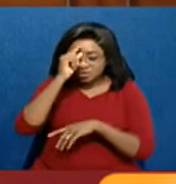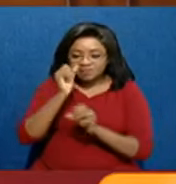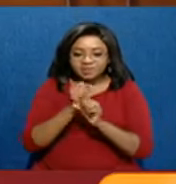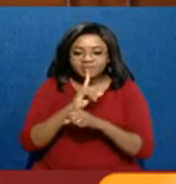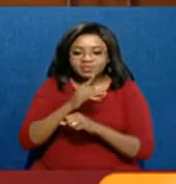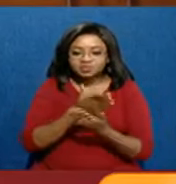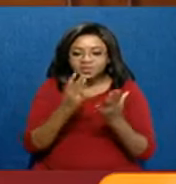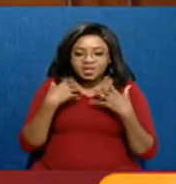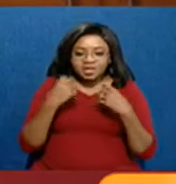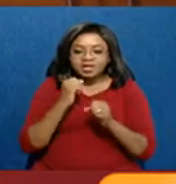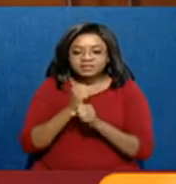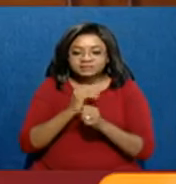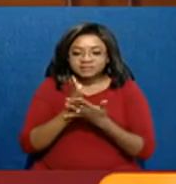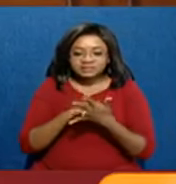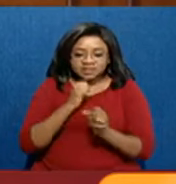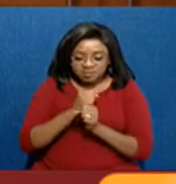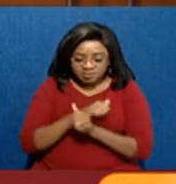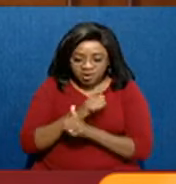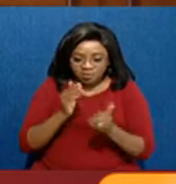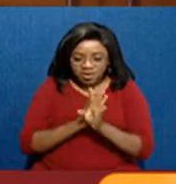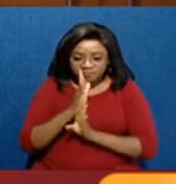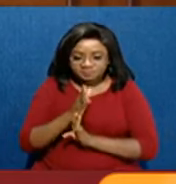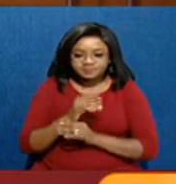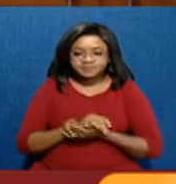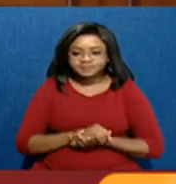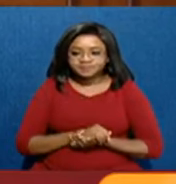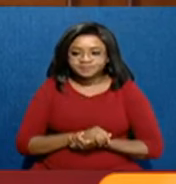that the health sector works and works in the manner that it is supposed to be,